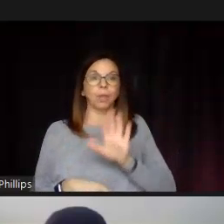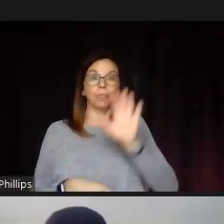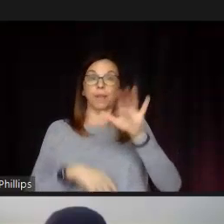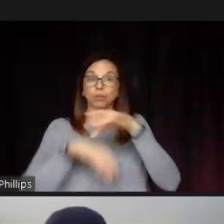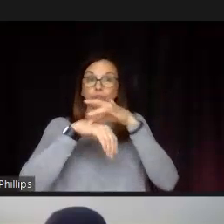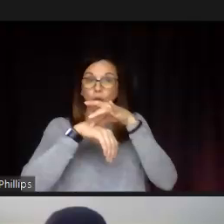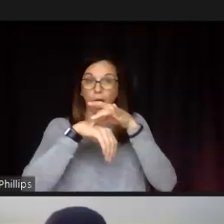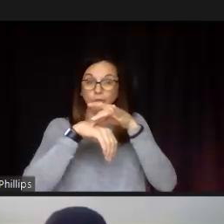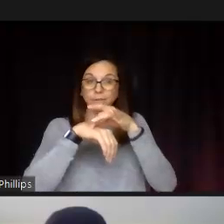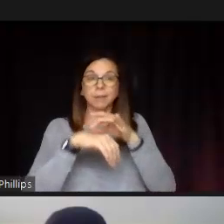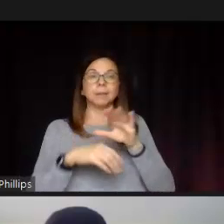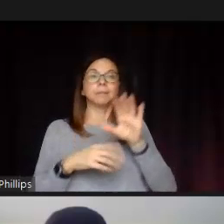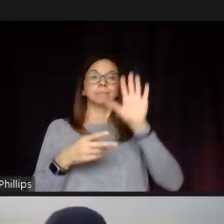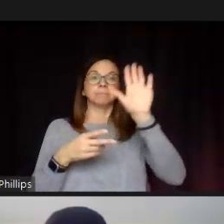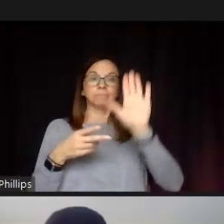and their climate